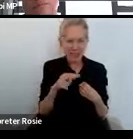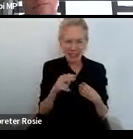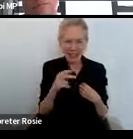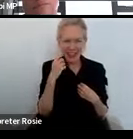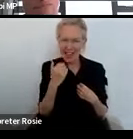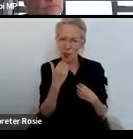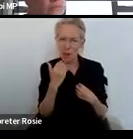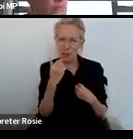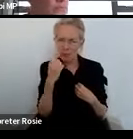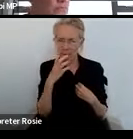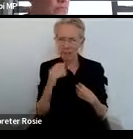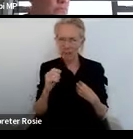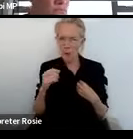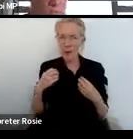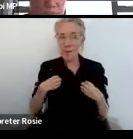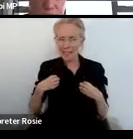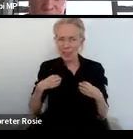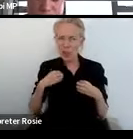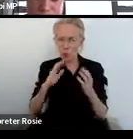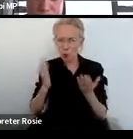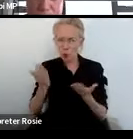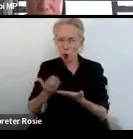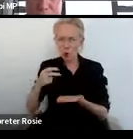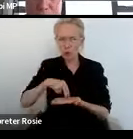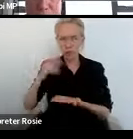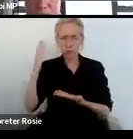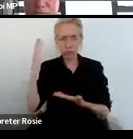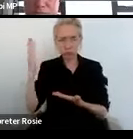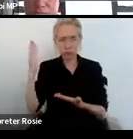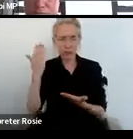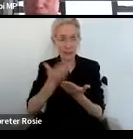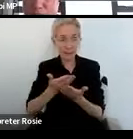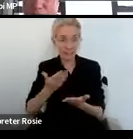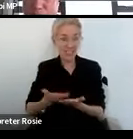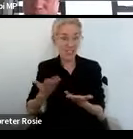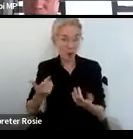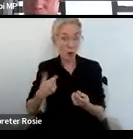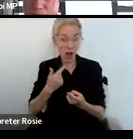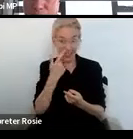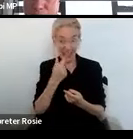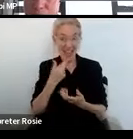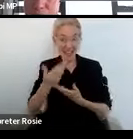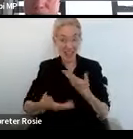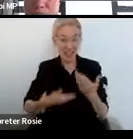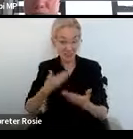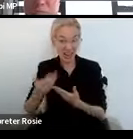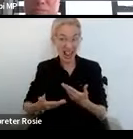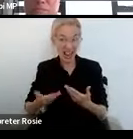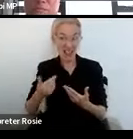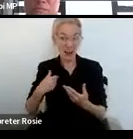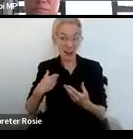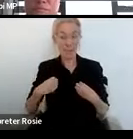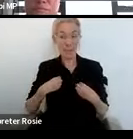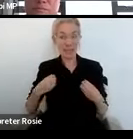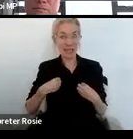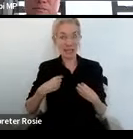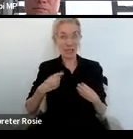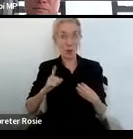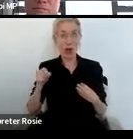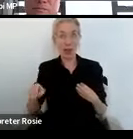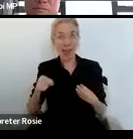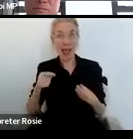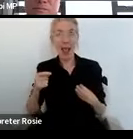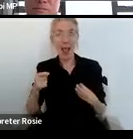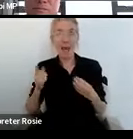be, how businesses might respond to it. And I'm also the father of 4. I've got dyslexia, dyspraxia, autism,